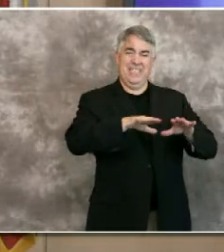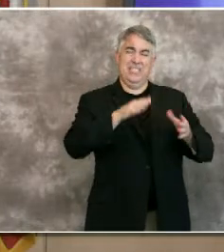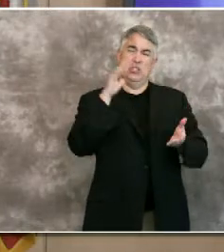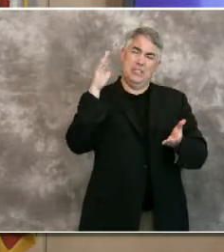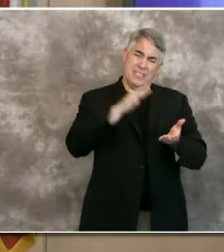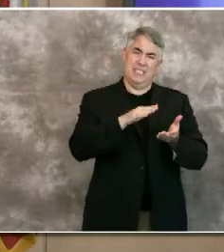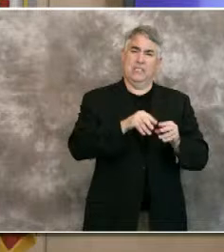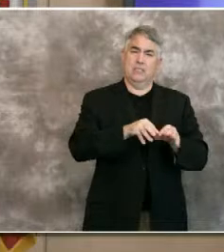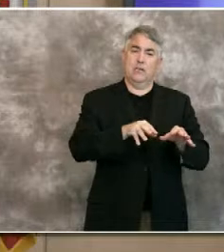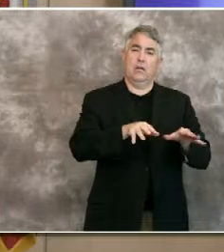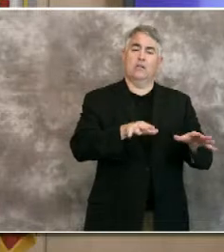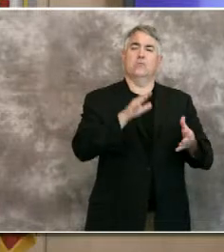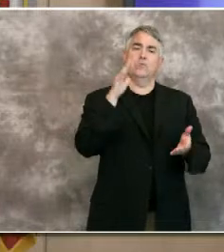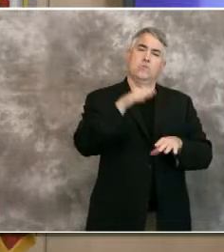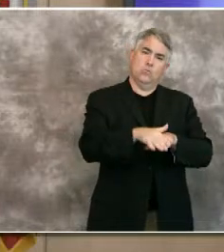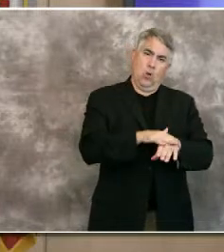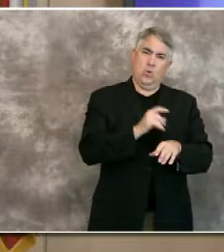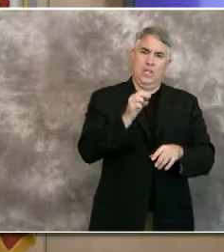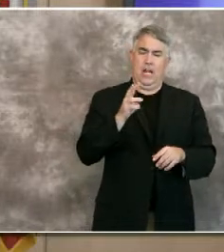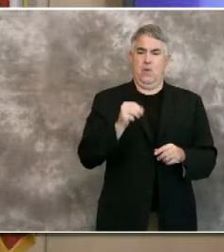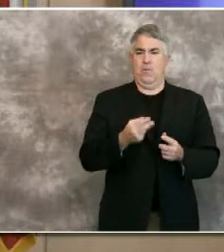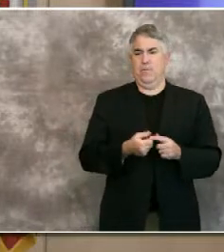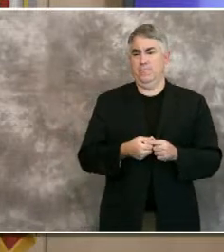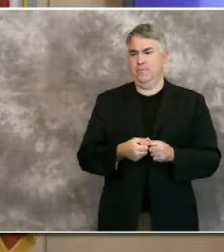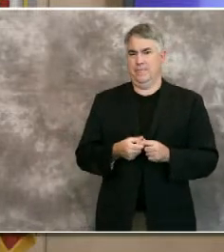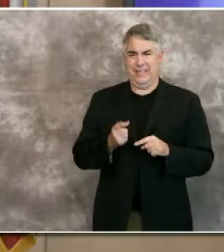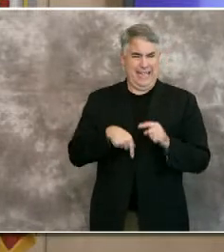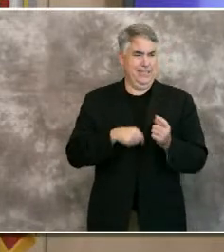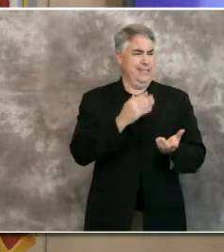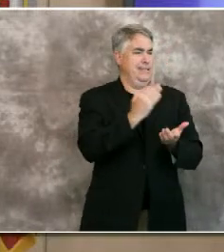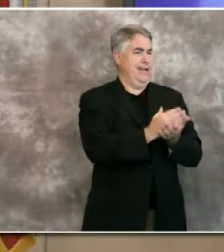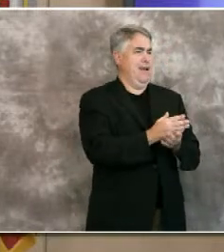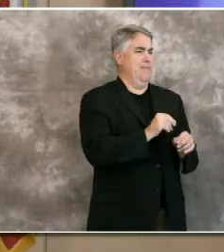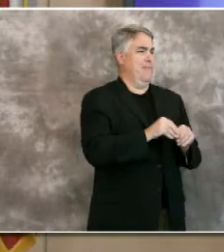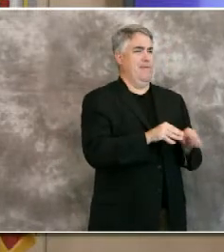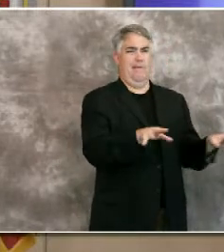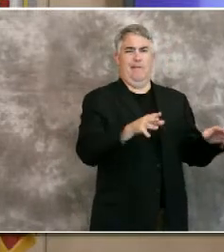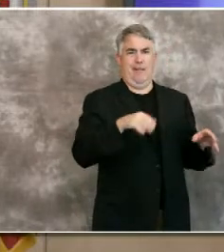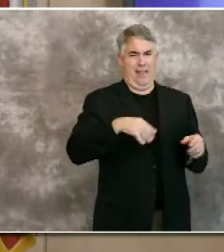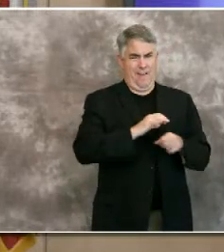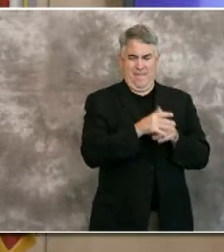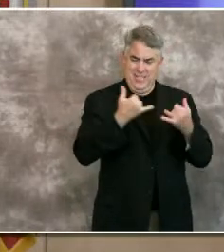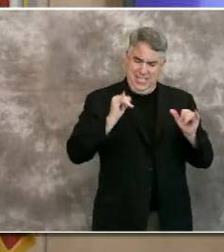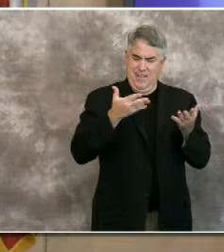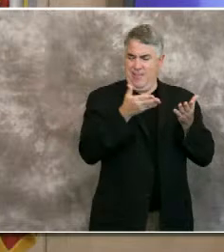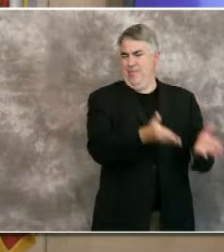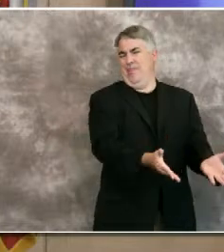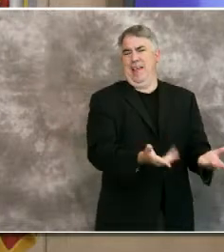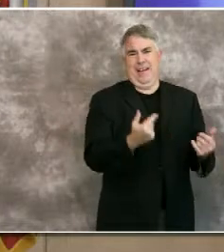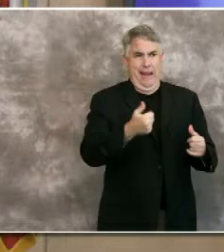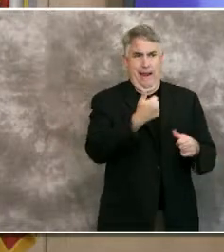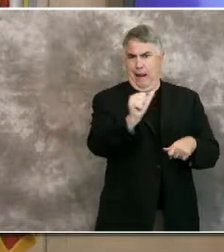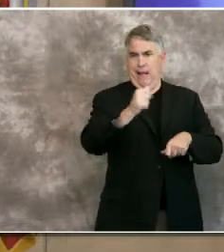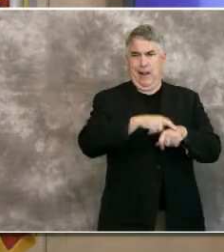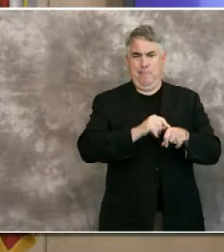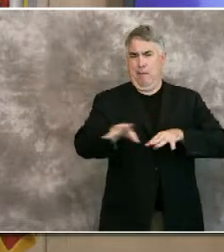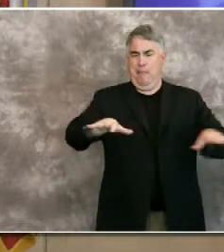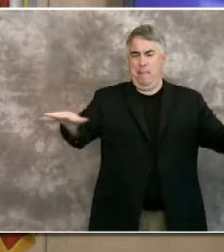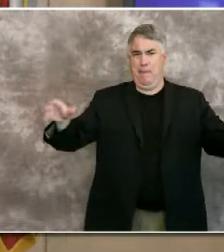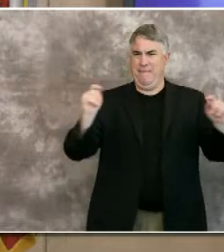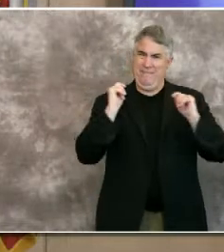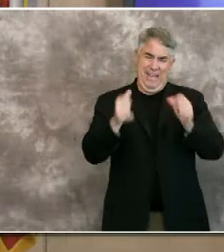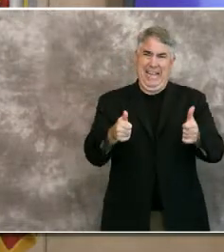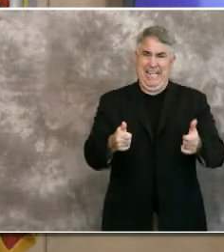we put in place are designed to do that. And if we had seen particular instances of things, that would give us more targeted actions we could take. But I'll let Dr.